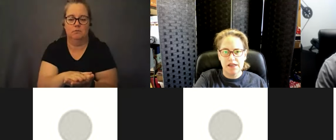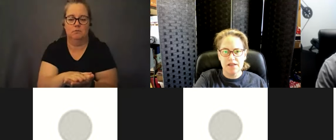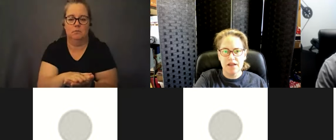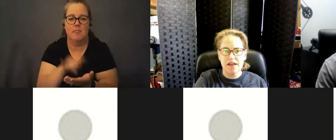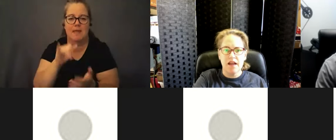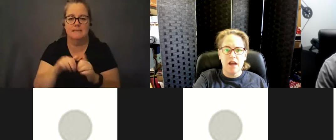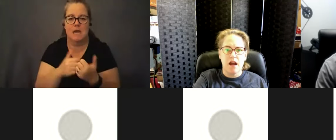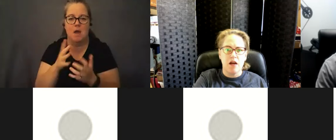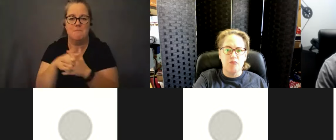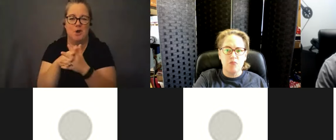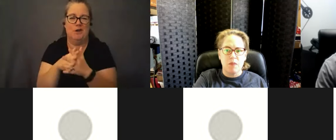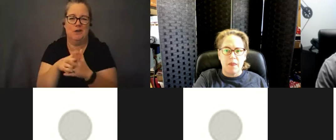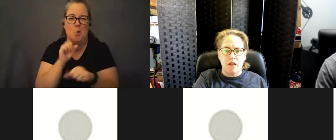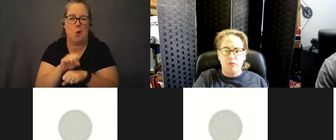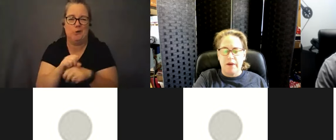America is.